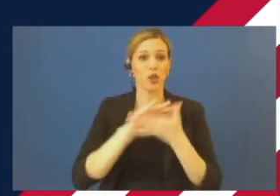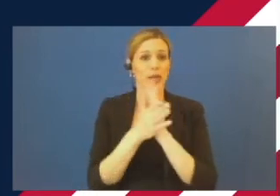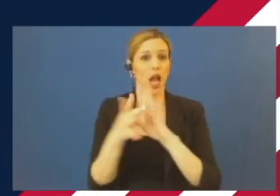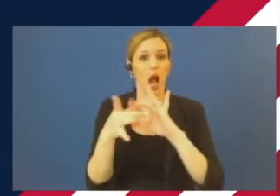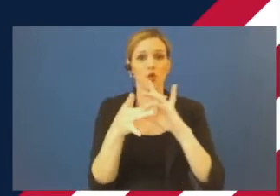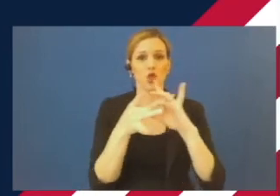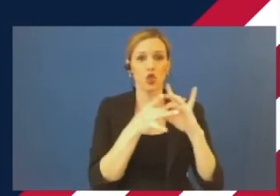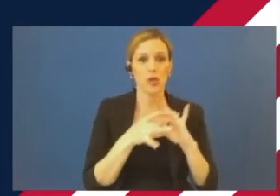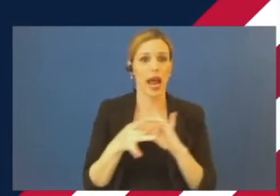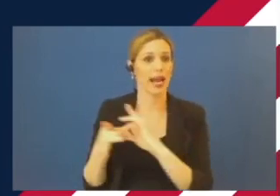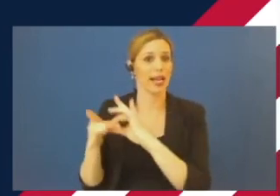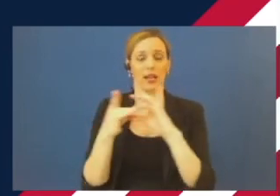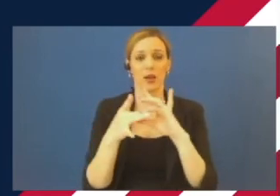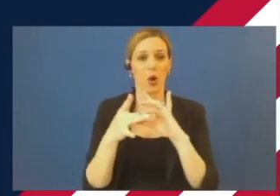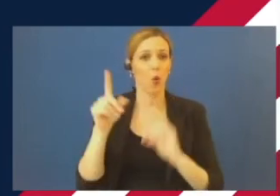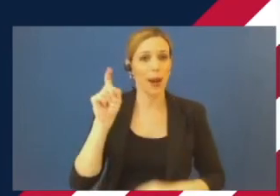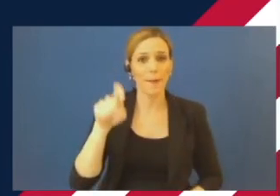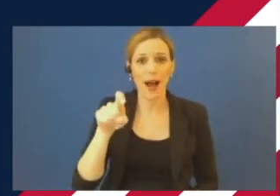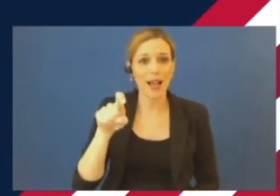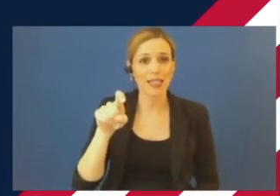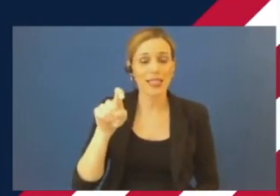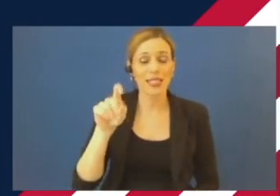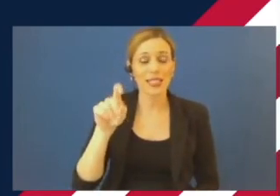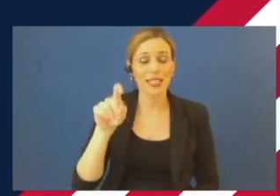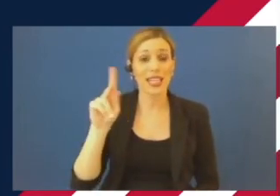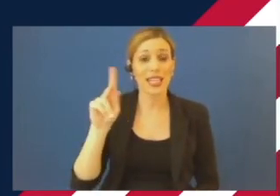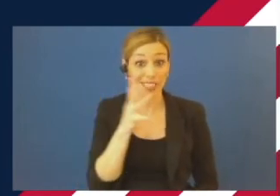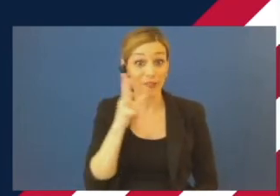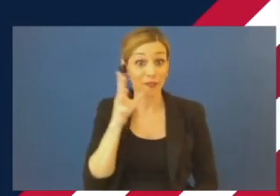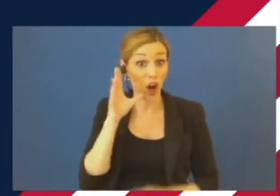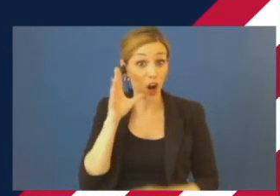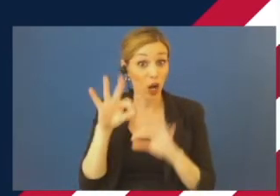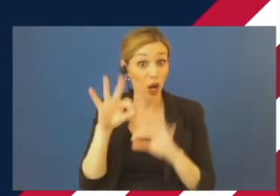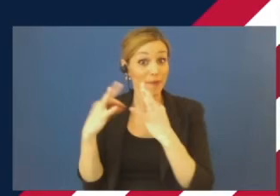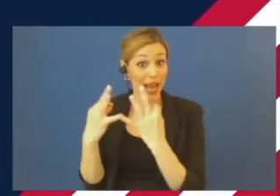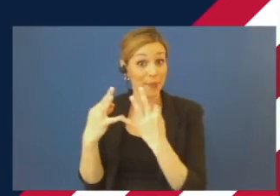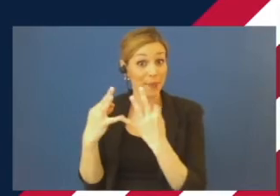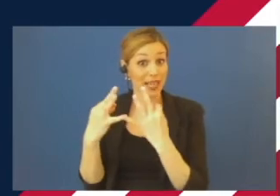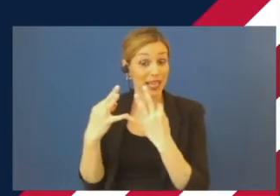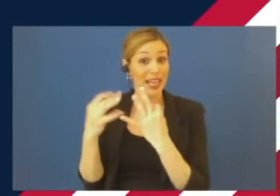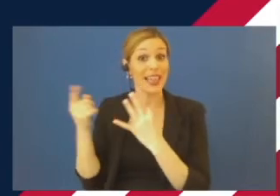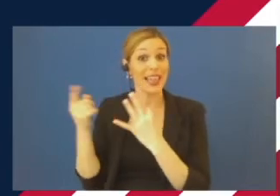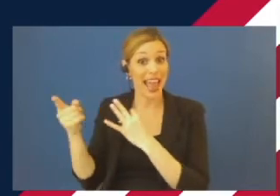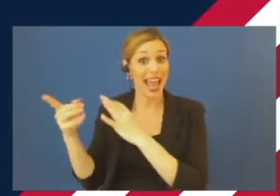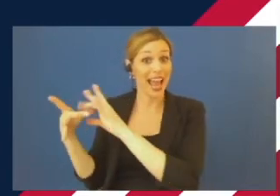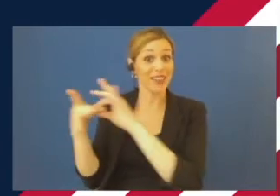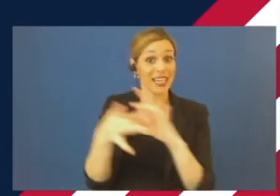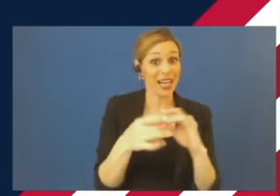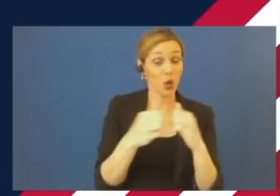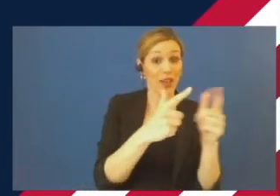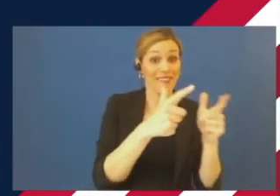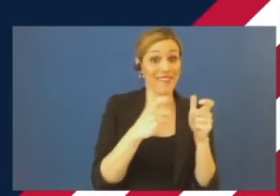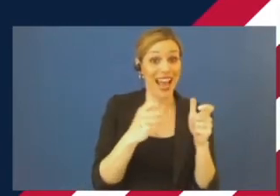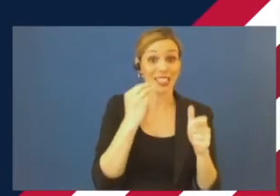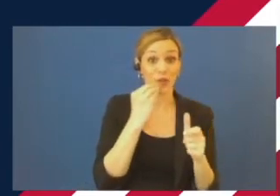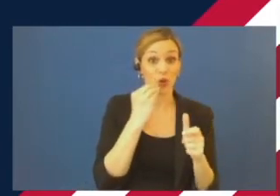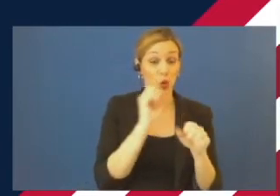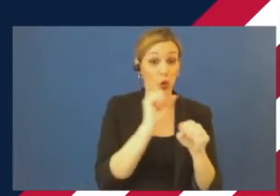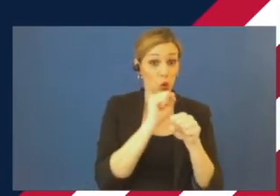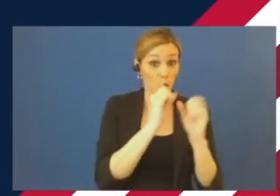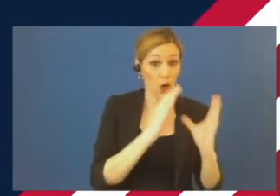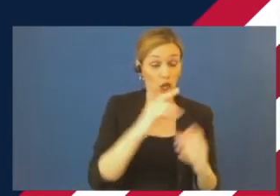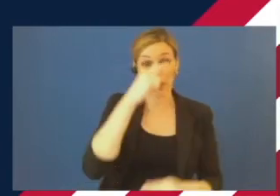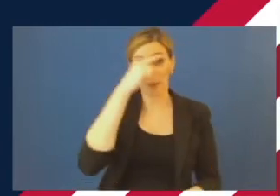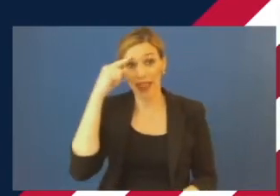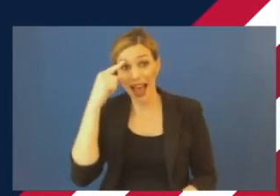said, a Kansas farming family connected now with fast food workers from the Carolinas, black and white, or Latinos from California,